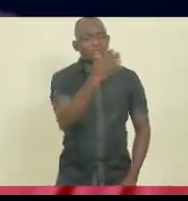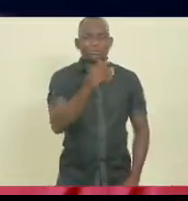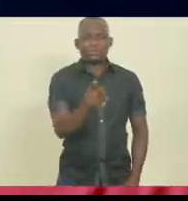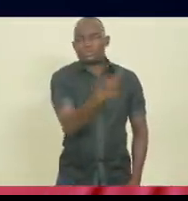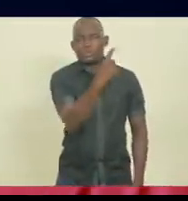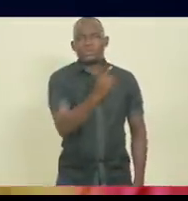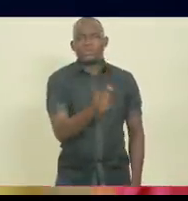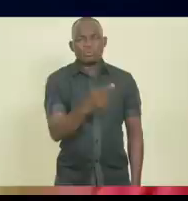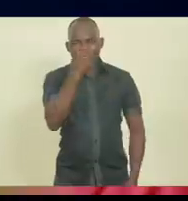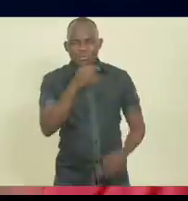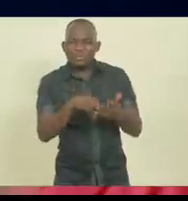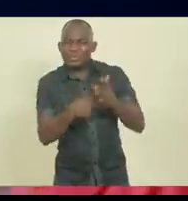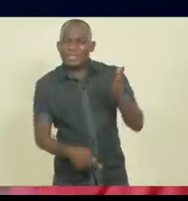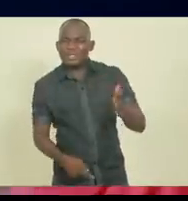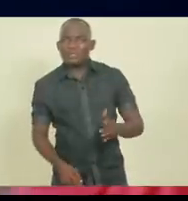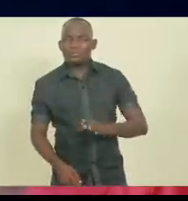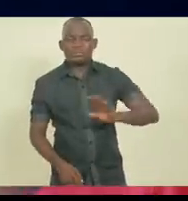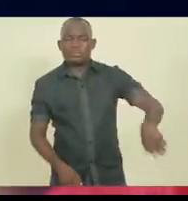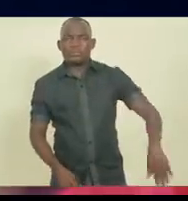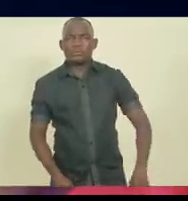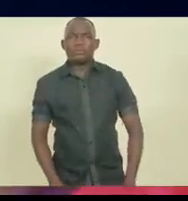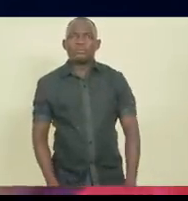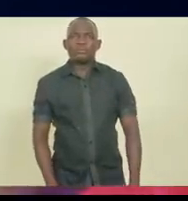Koko, don't let what do you mean?